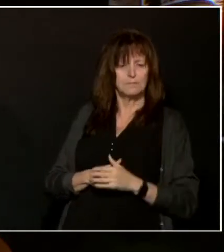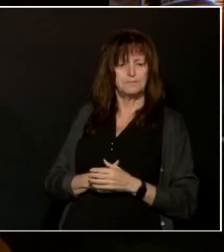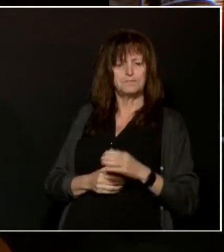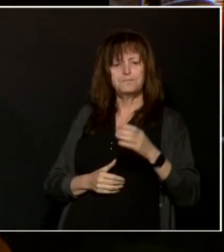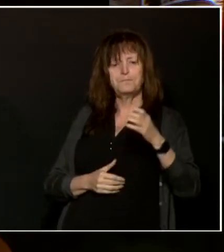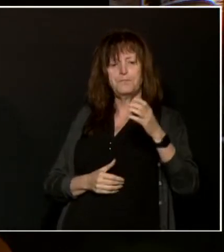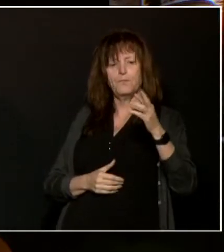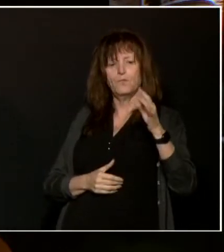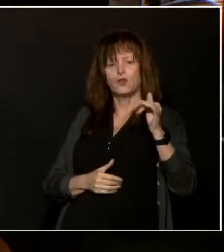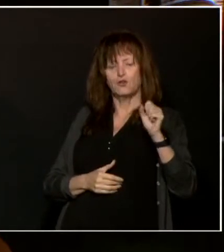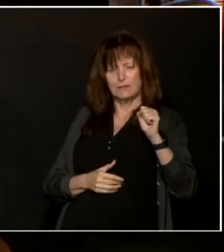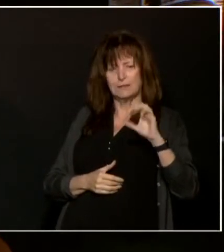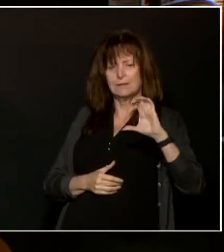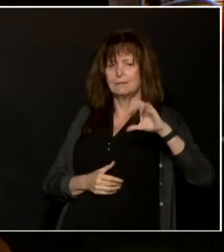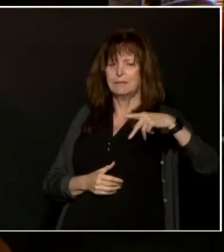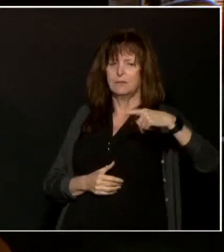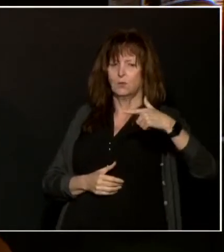CP24.